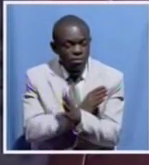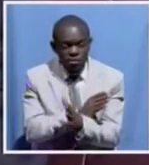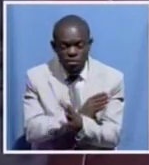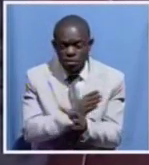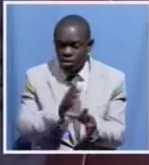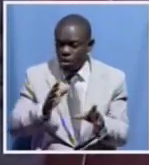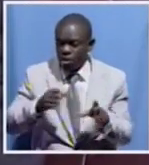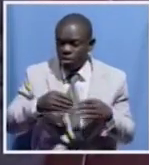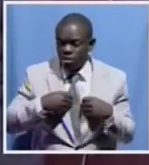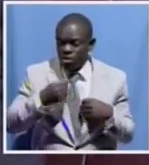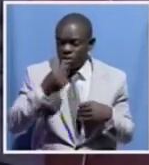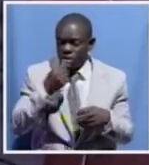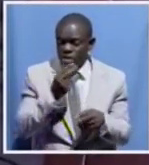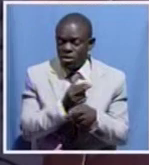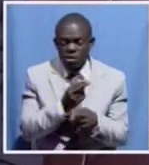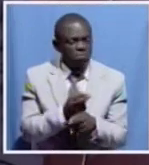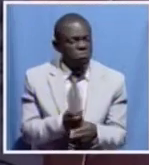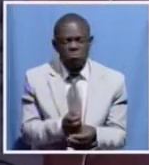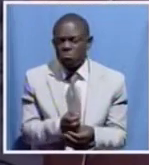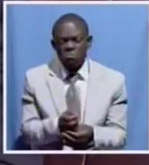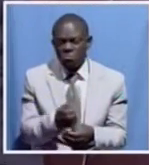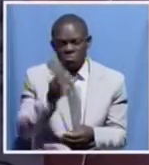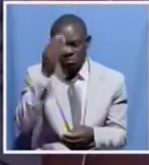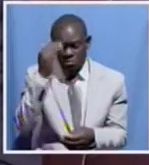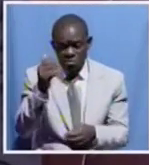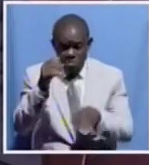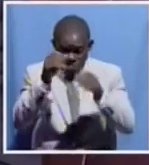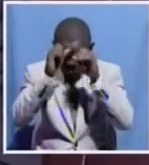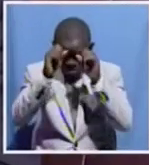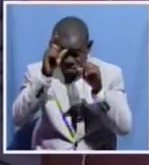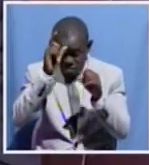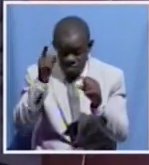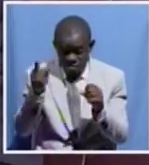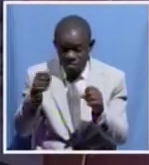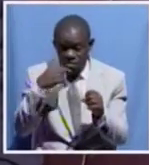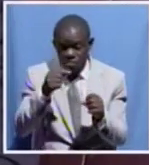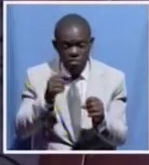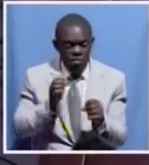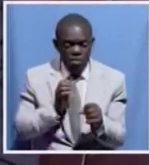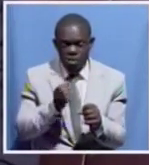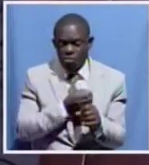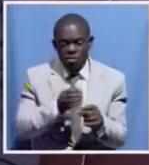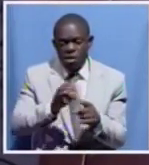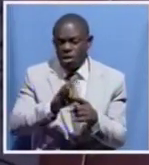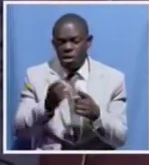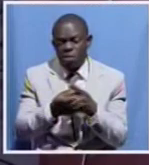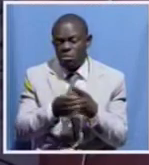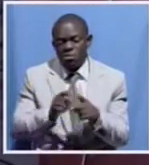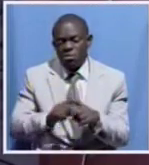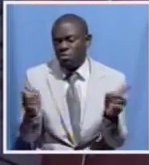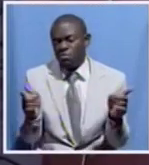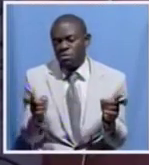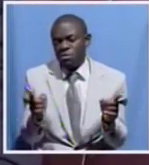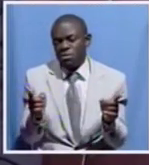gay rights, because he thinks that it is not part of our culture. And I think it has to be